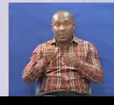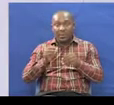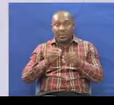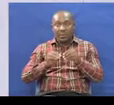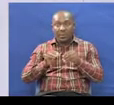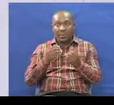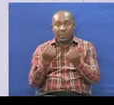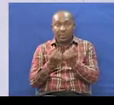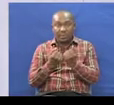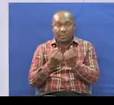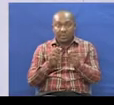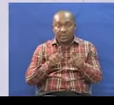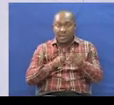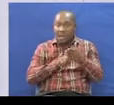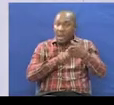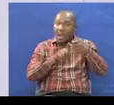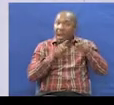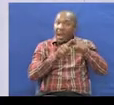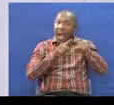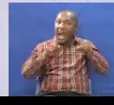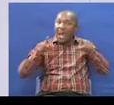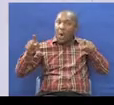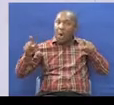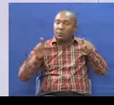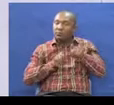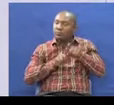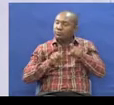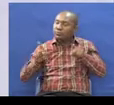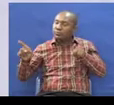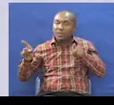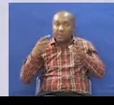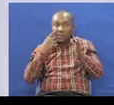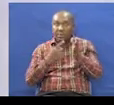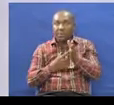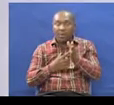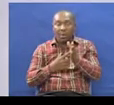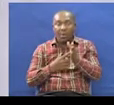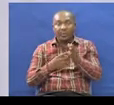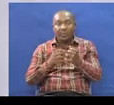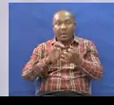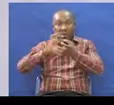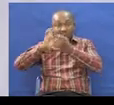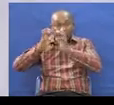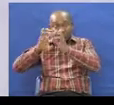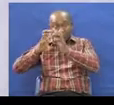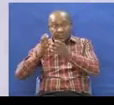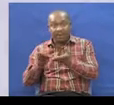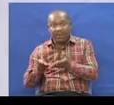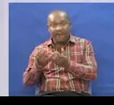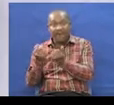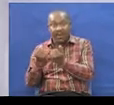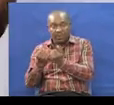indicative yield or form. When hydrochloric acid will react with zinc granules, what